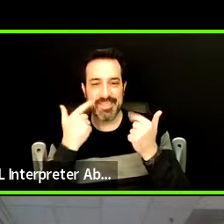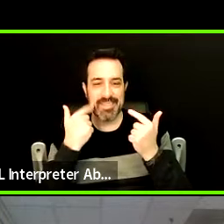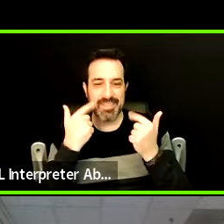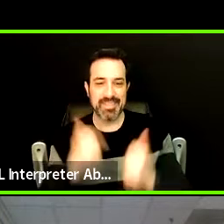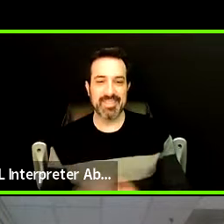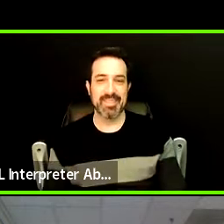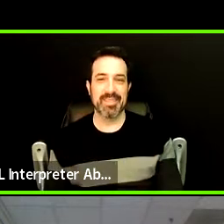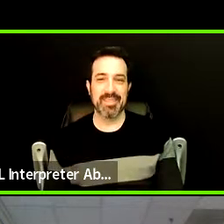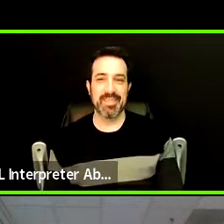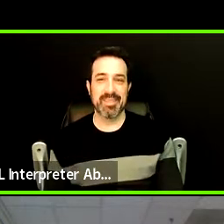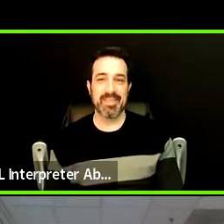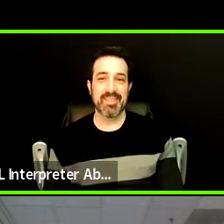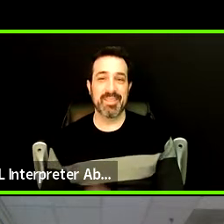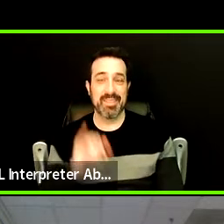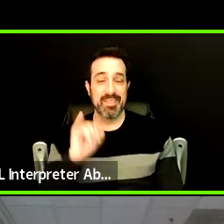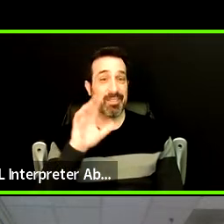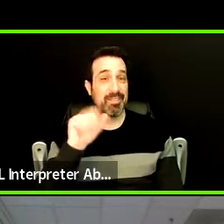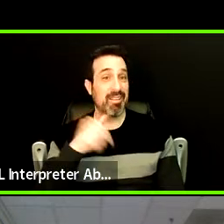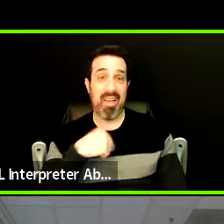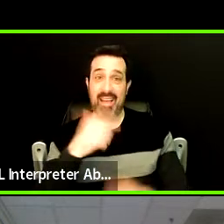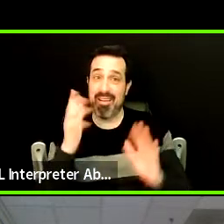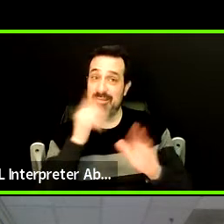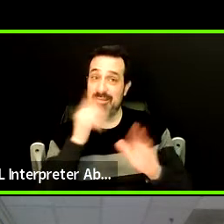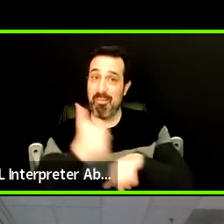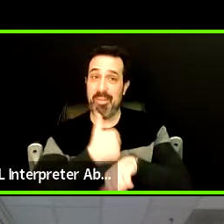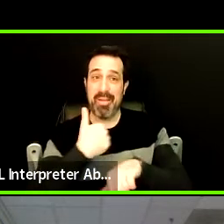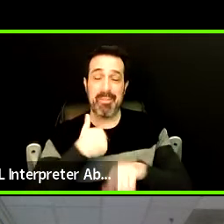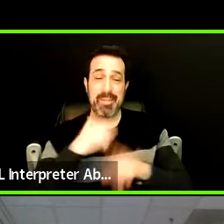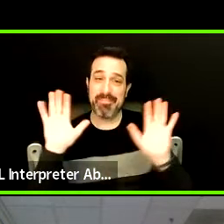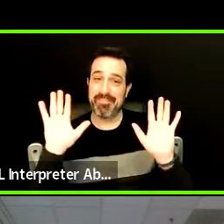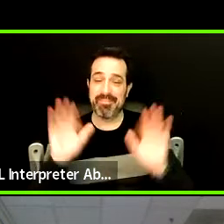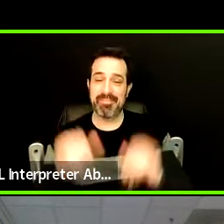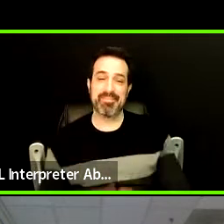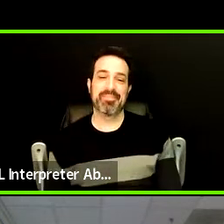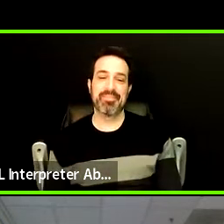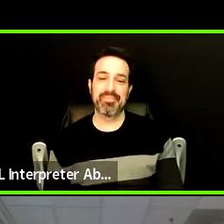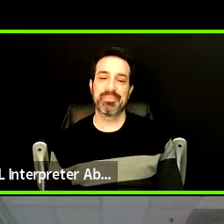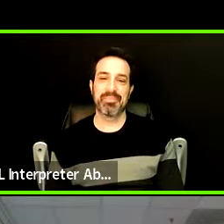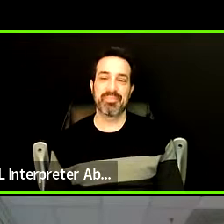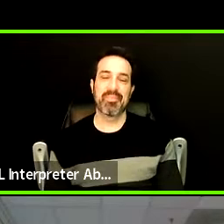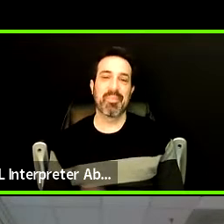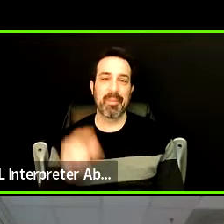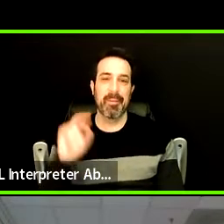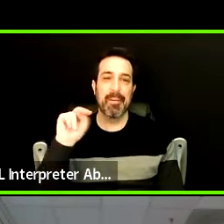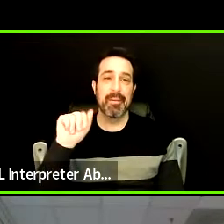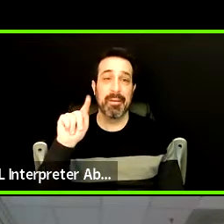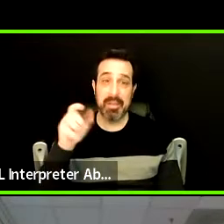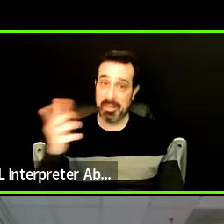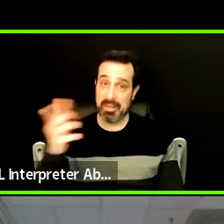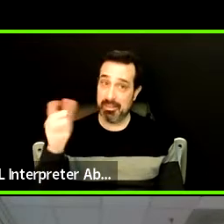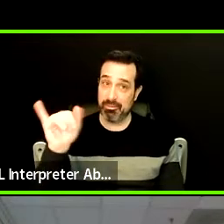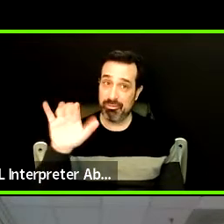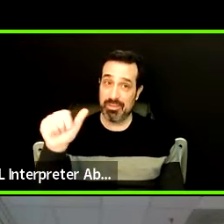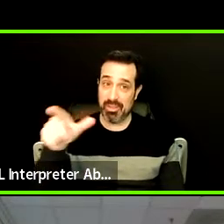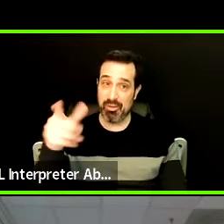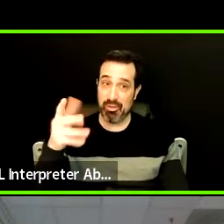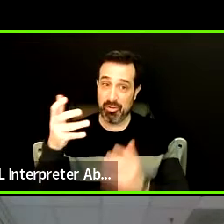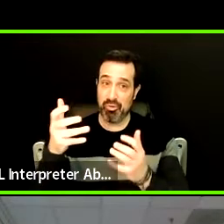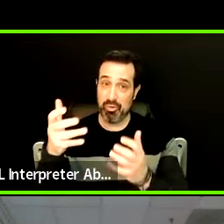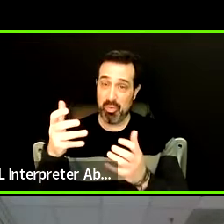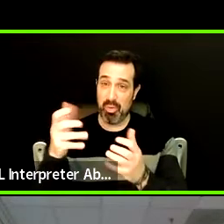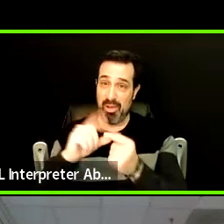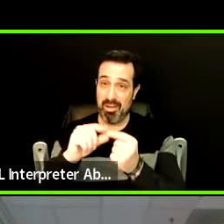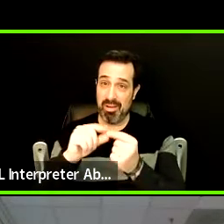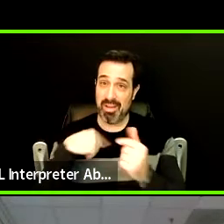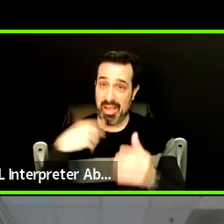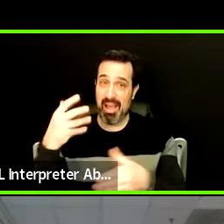Nice. I didn't do it, Nate. I didn't do it. Well, Jessica, if you want to kick it off, I'll jump in with